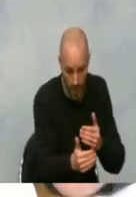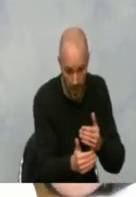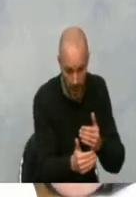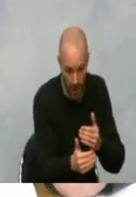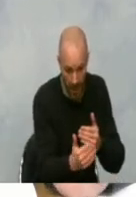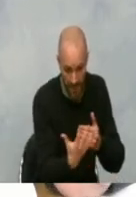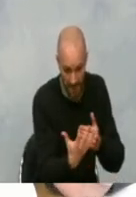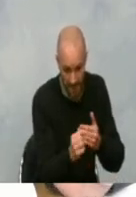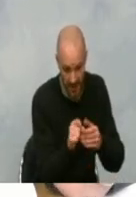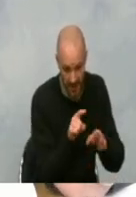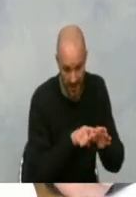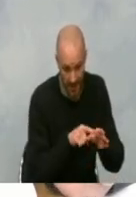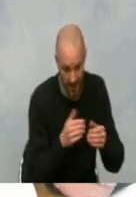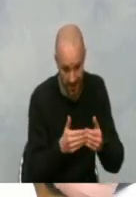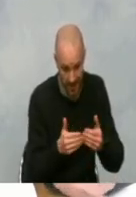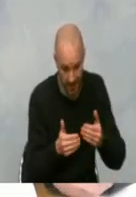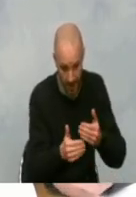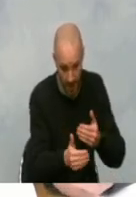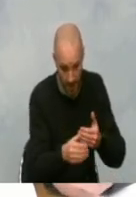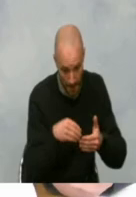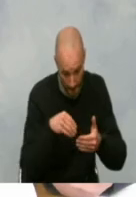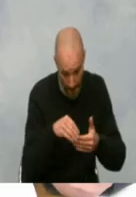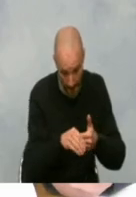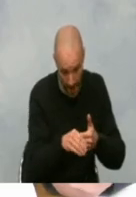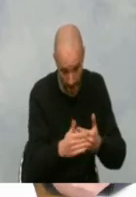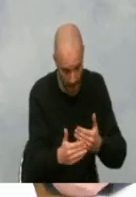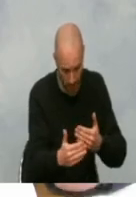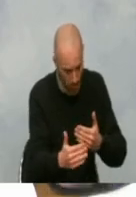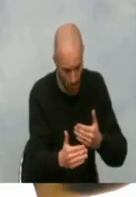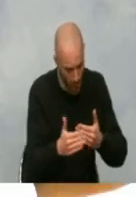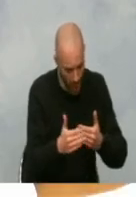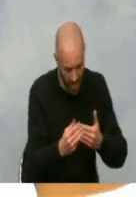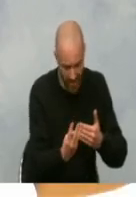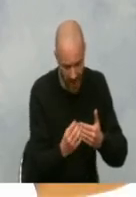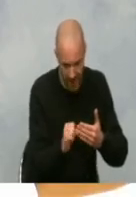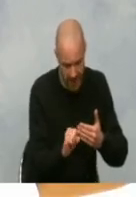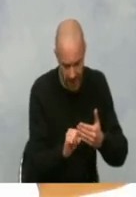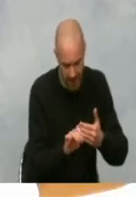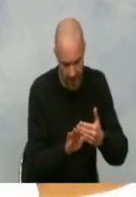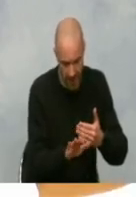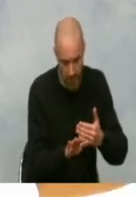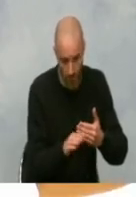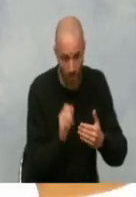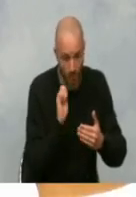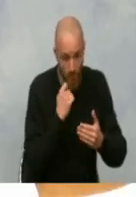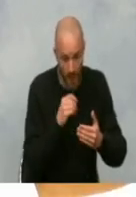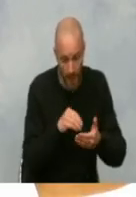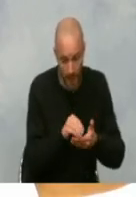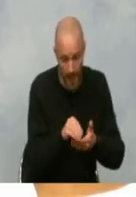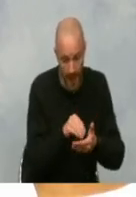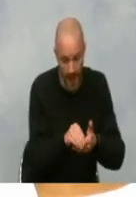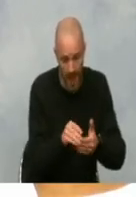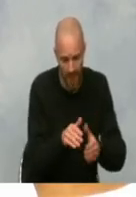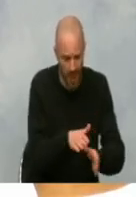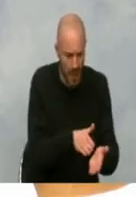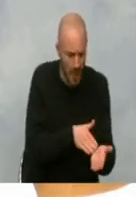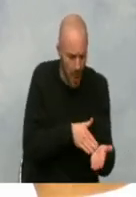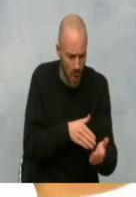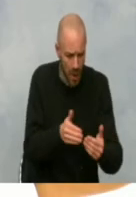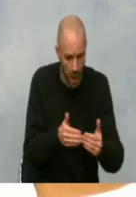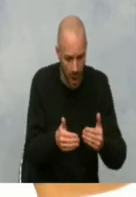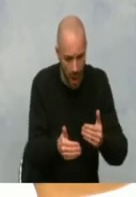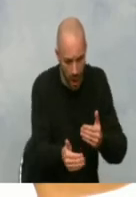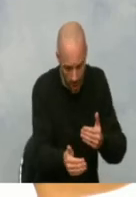50 years instead of over 30. So we'll be paying for this for a longer period of time.